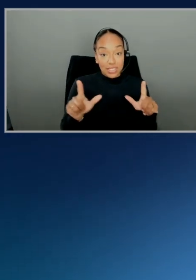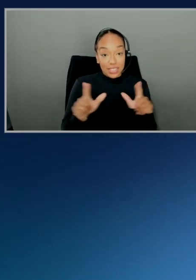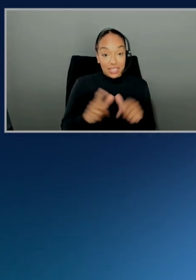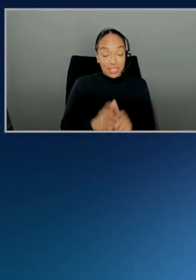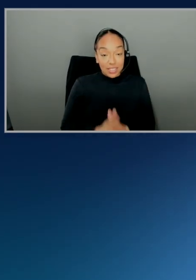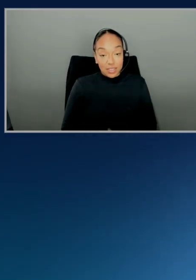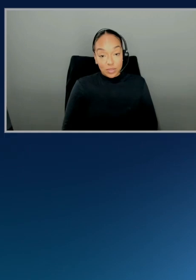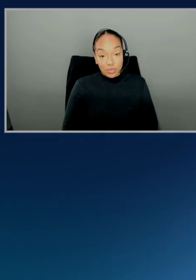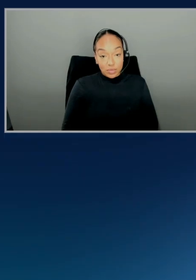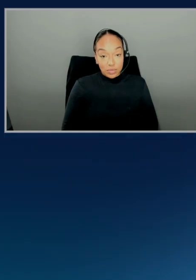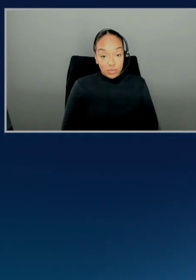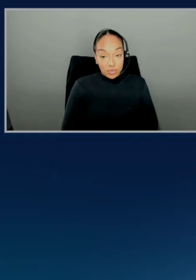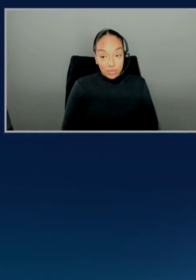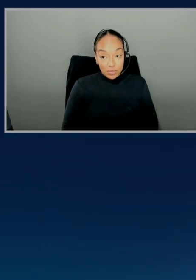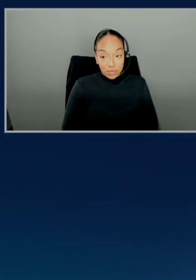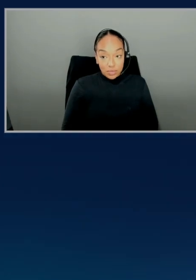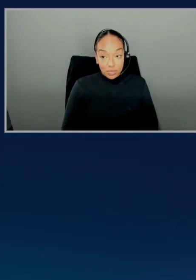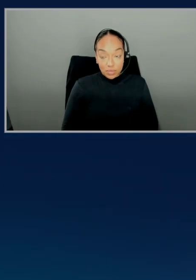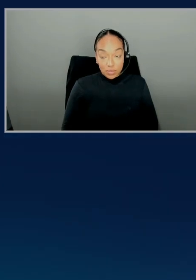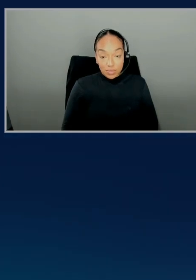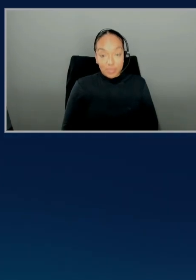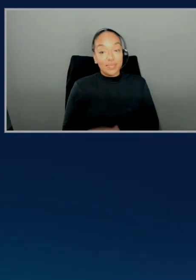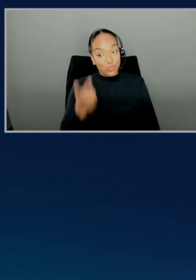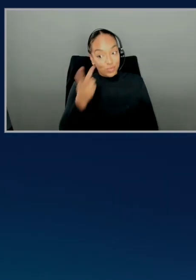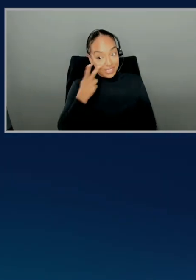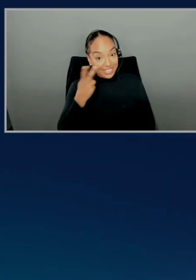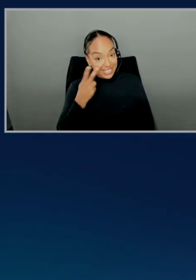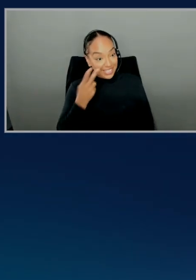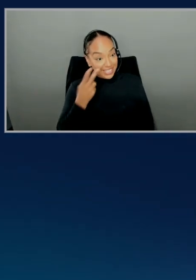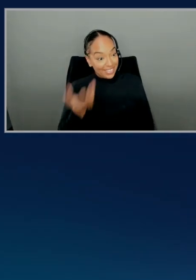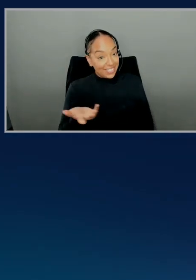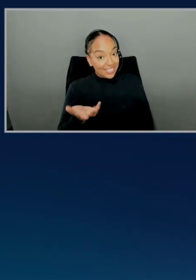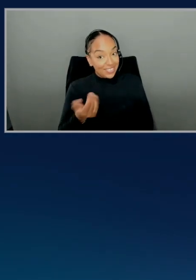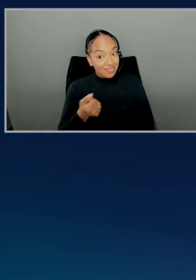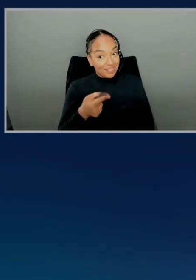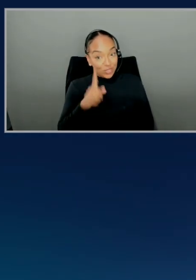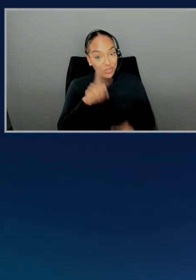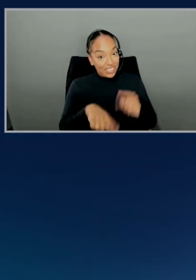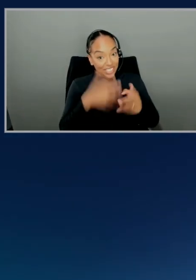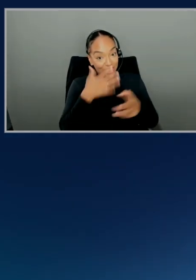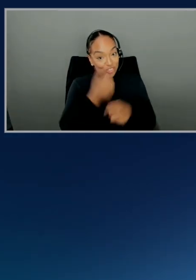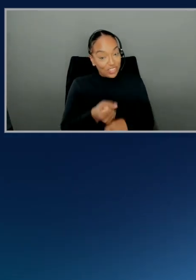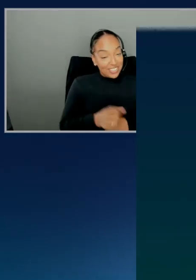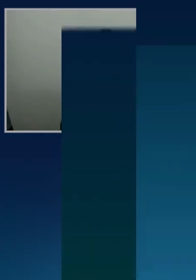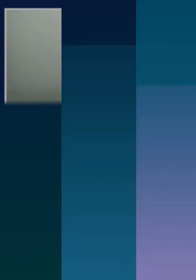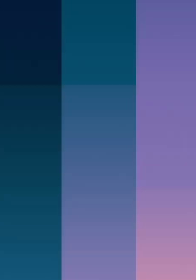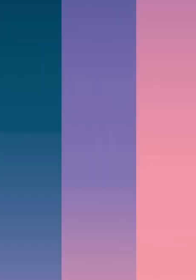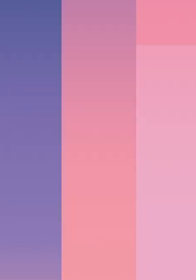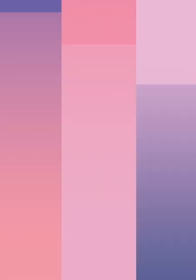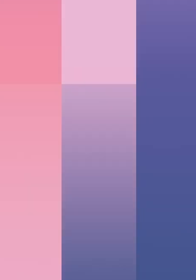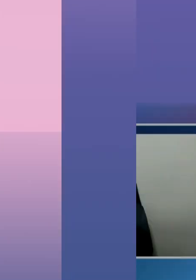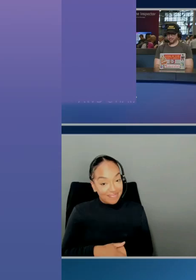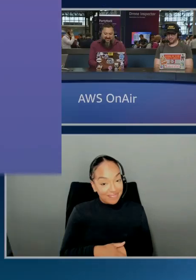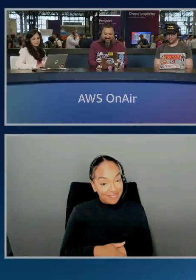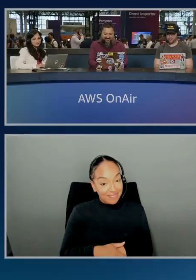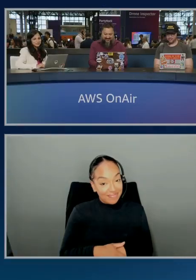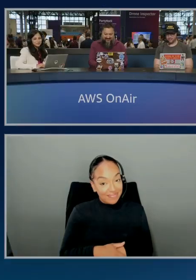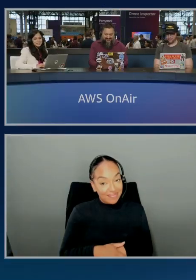Alrighty. See, they're already acting up. I'm telling you. That's right. Can't trust them. Can't take them anywhere. That's right. Don't tempt